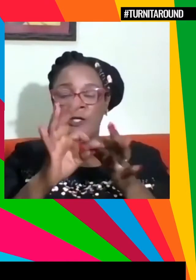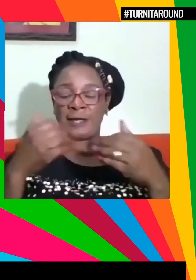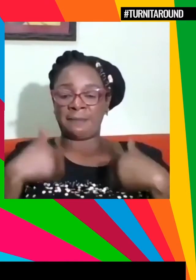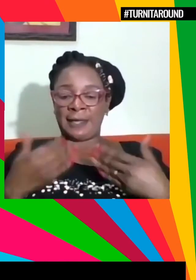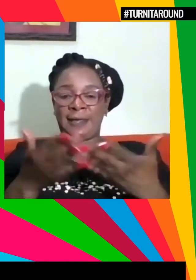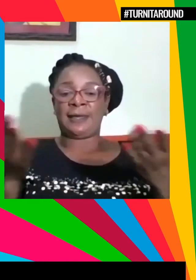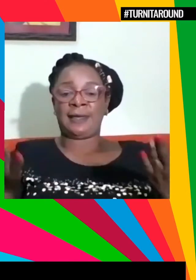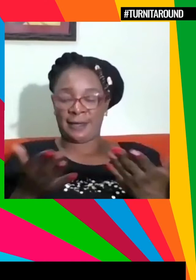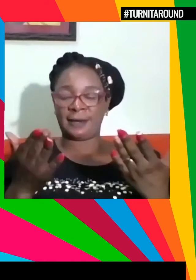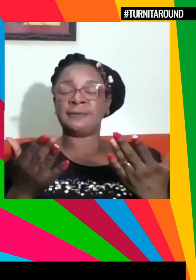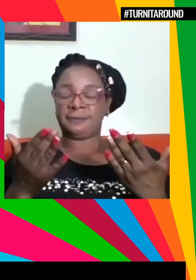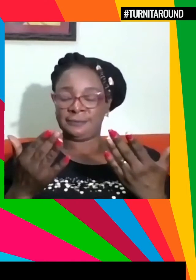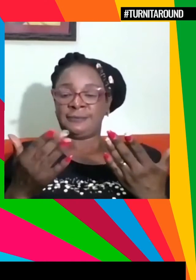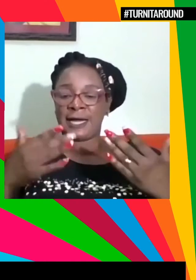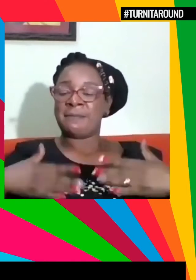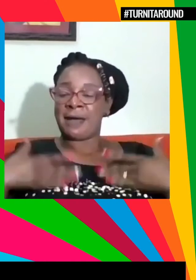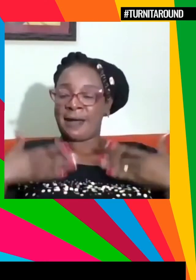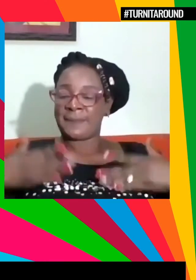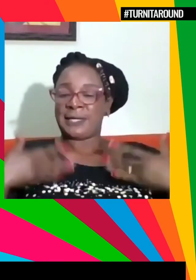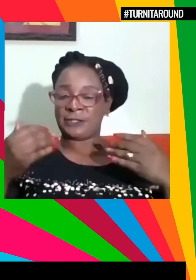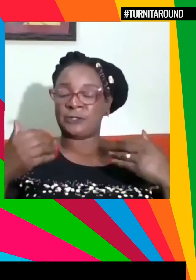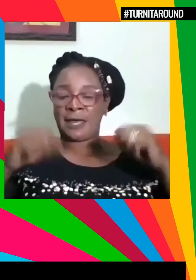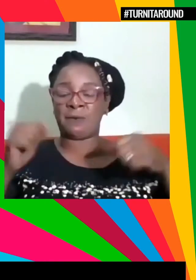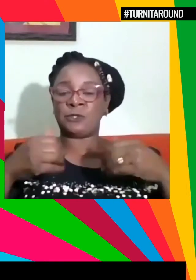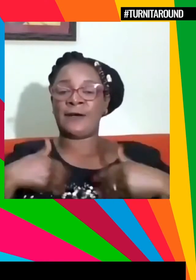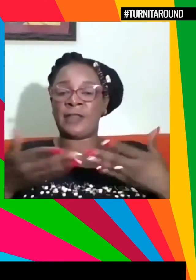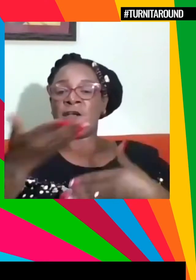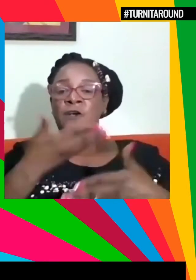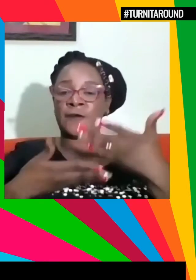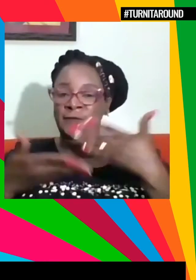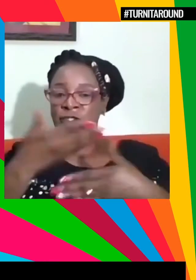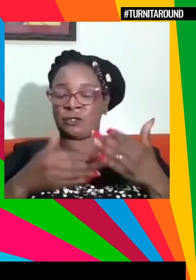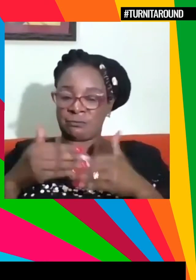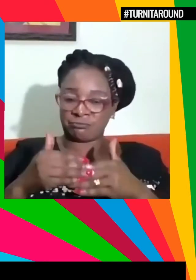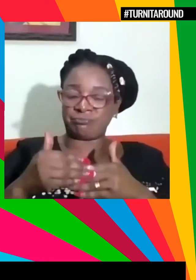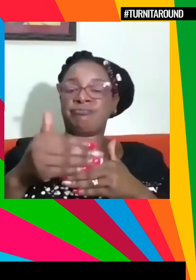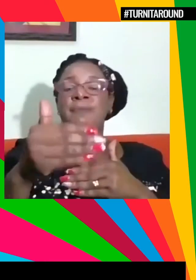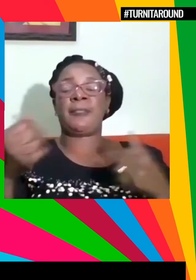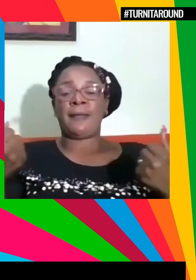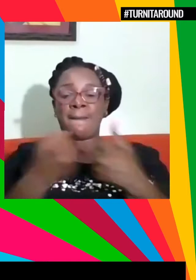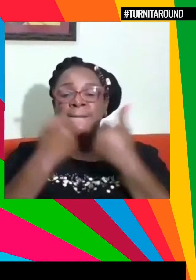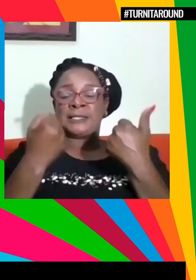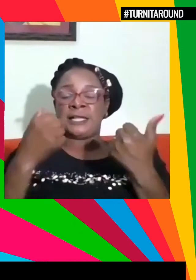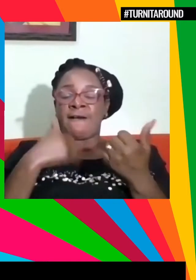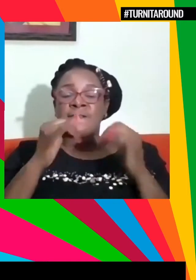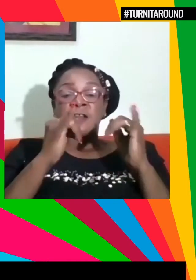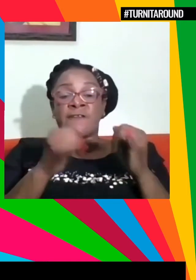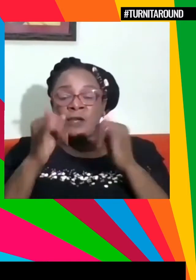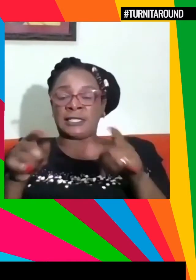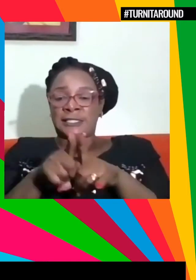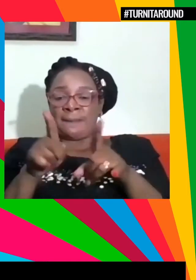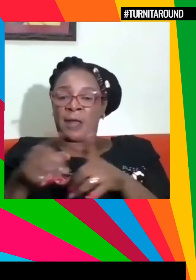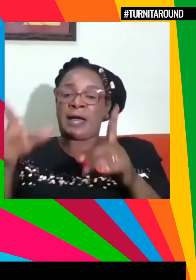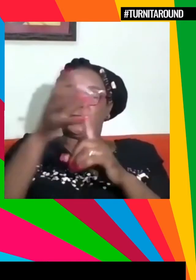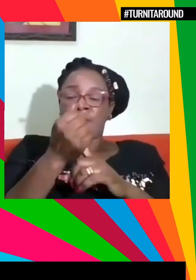I am thrilled to be able to have this conversation with you and to dig into more of the impact that you've each individually been able to achieve and really